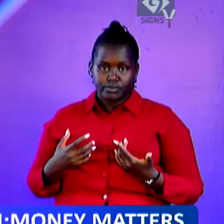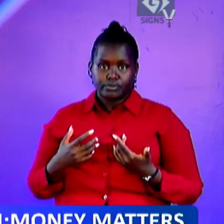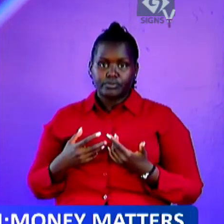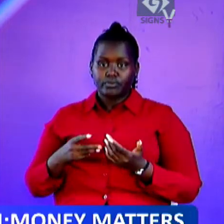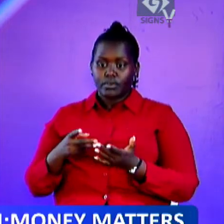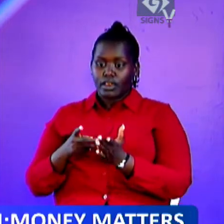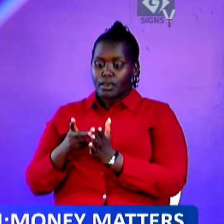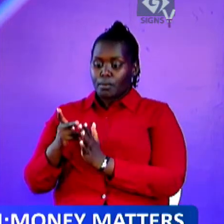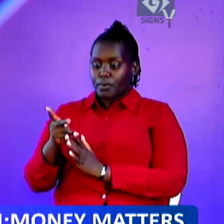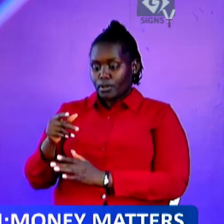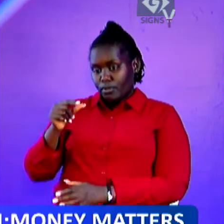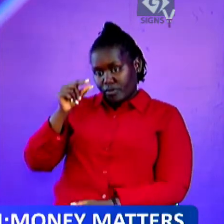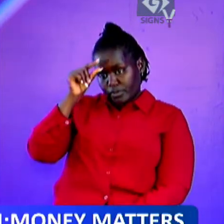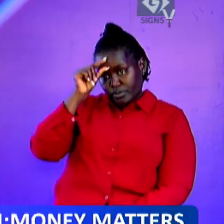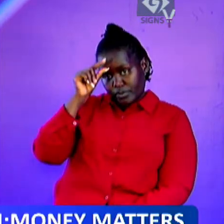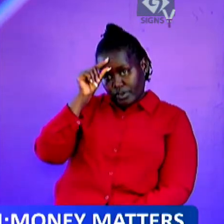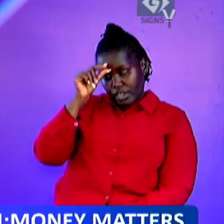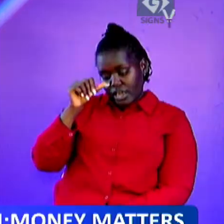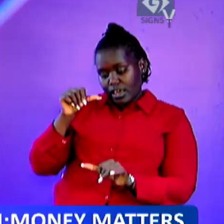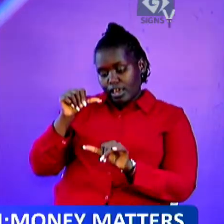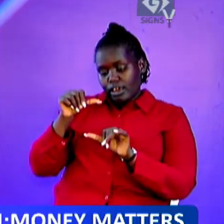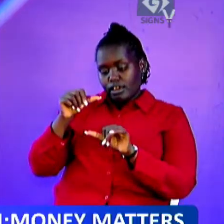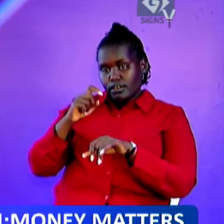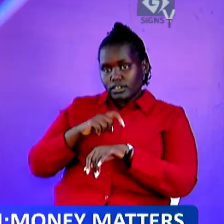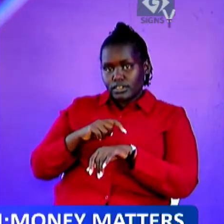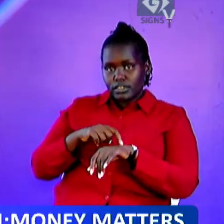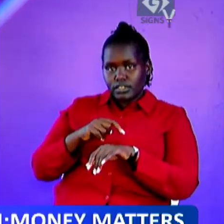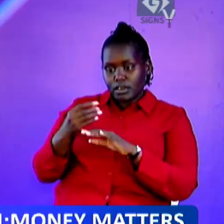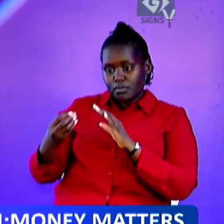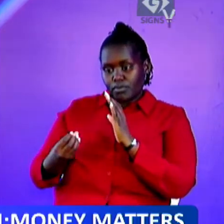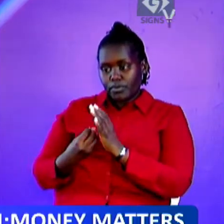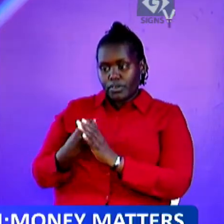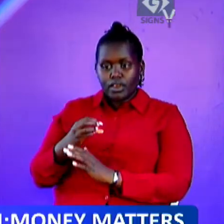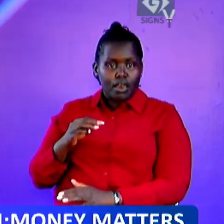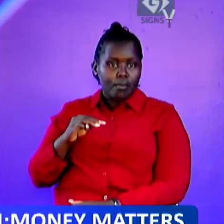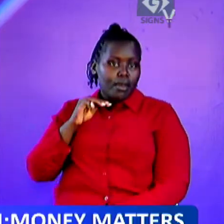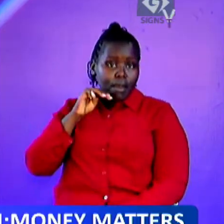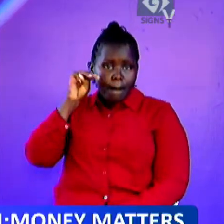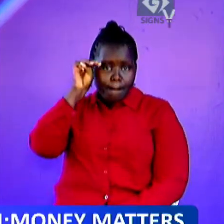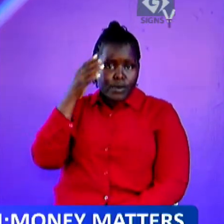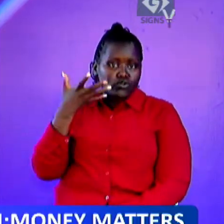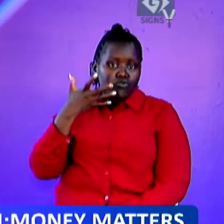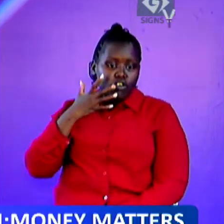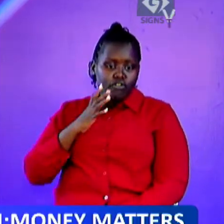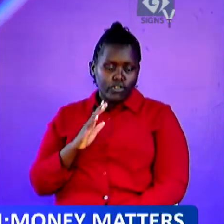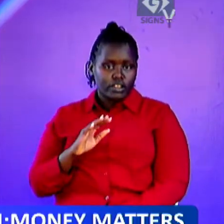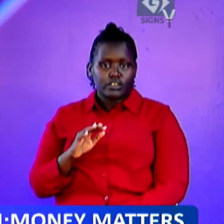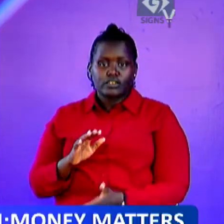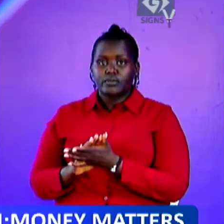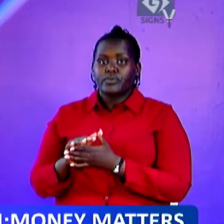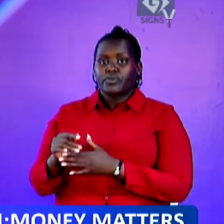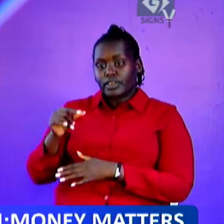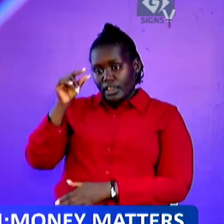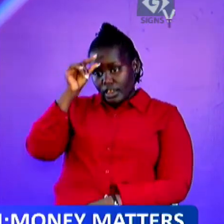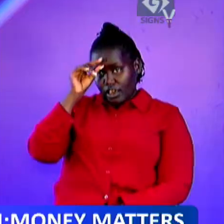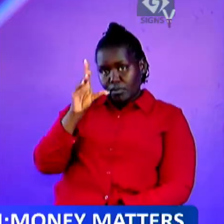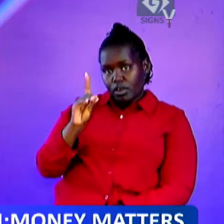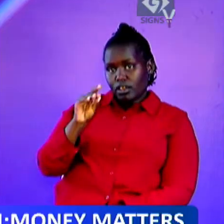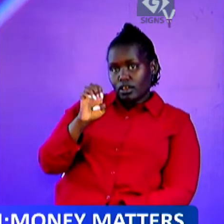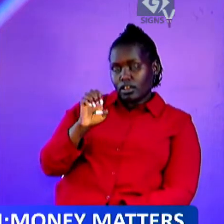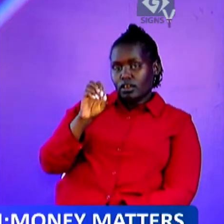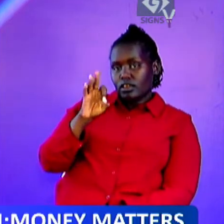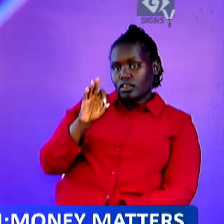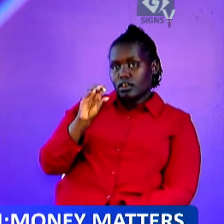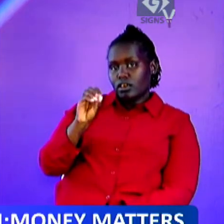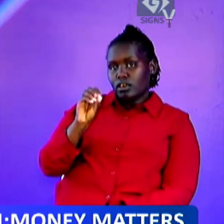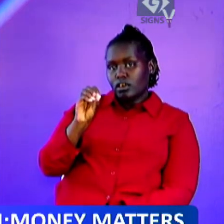paid by government upon maturity every Monday, so that they are liquid. So essentially, if the government should default on that, even you with your little